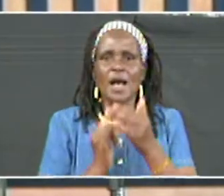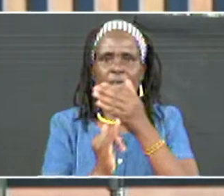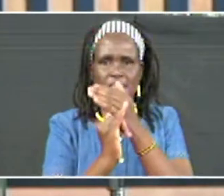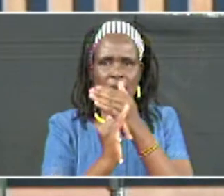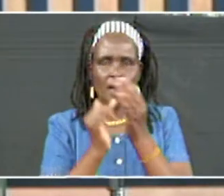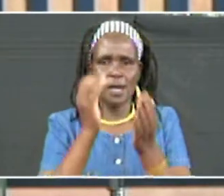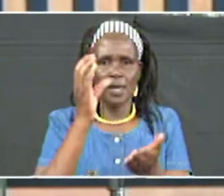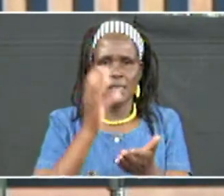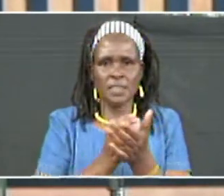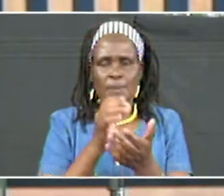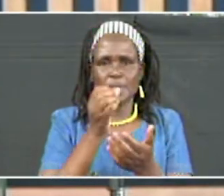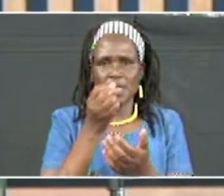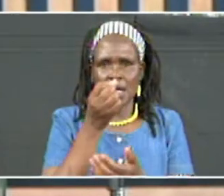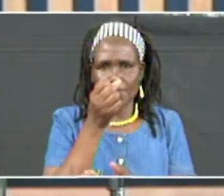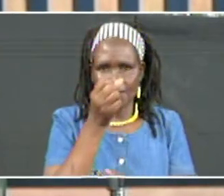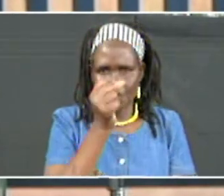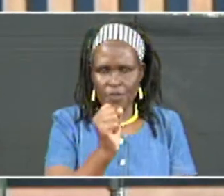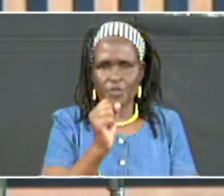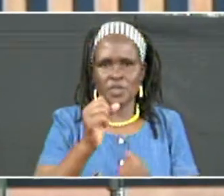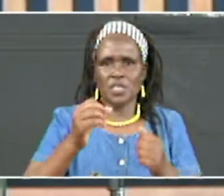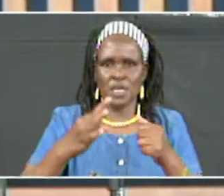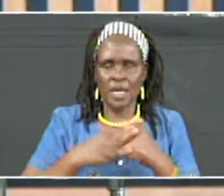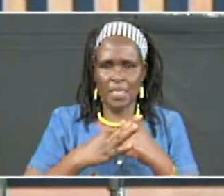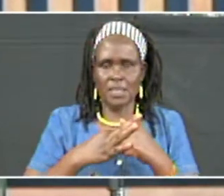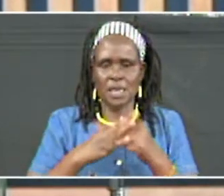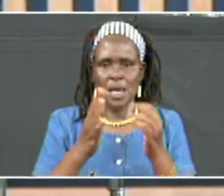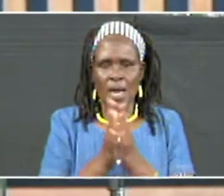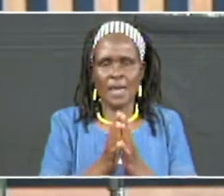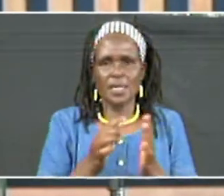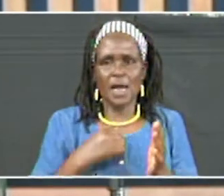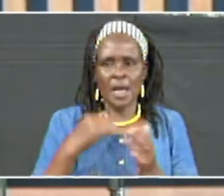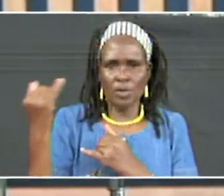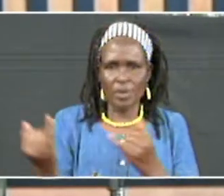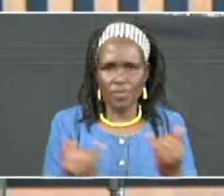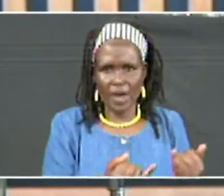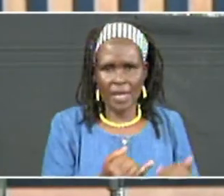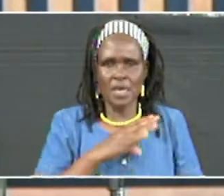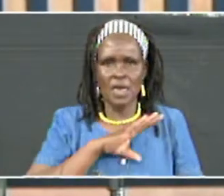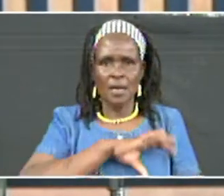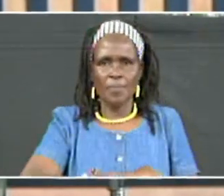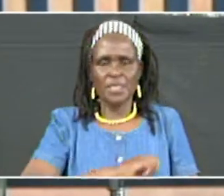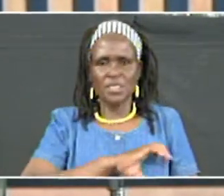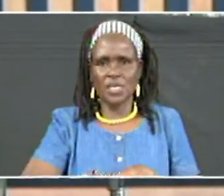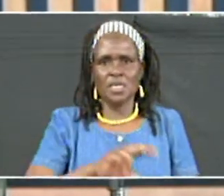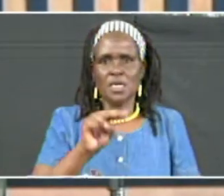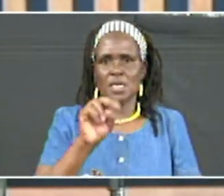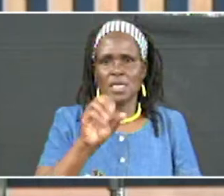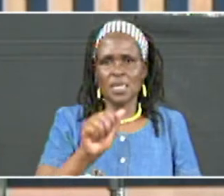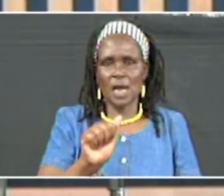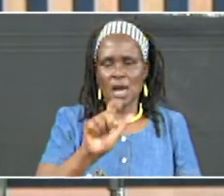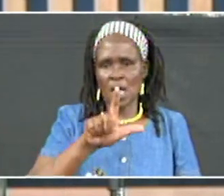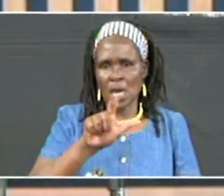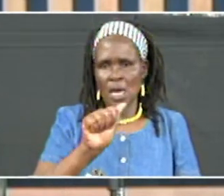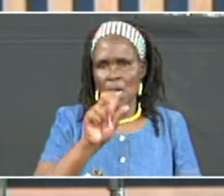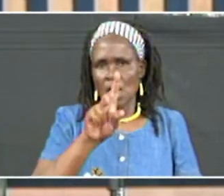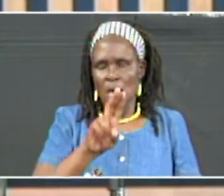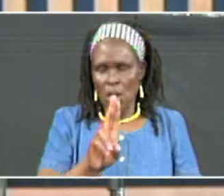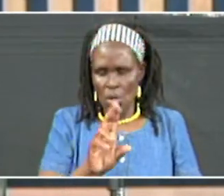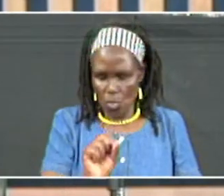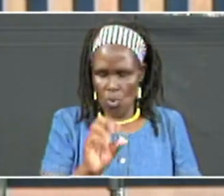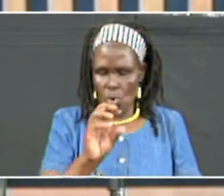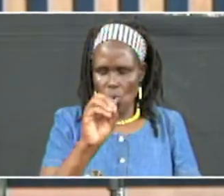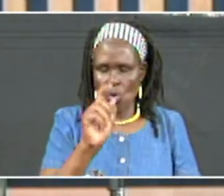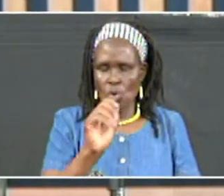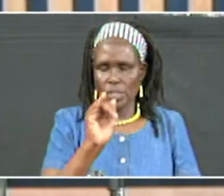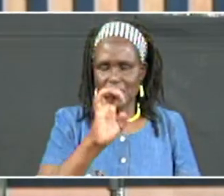chapter 58. And I'll invite Patience Ndanu Otieno to bring the